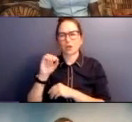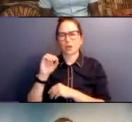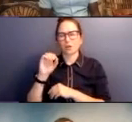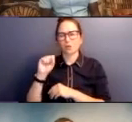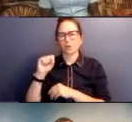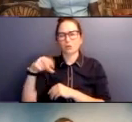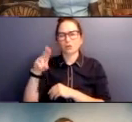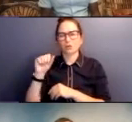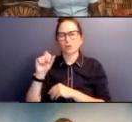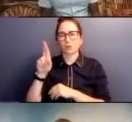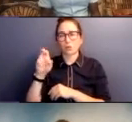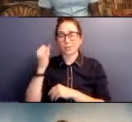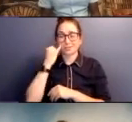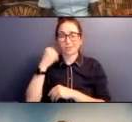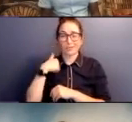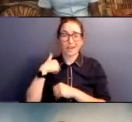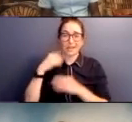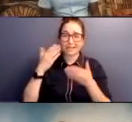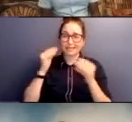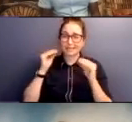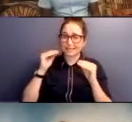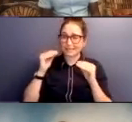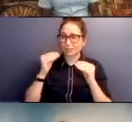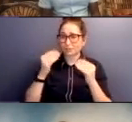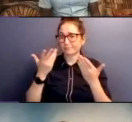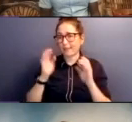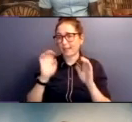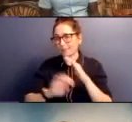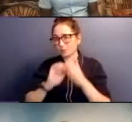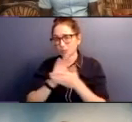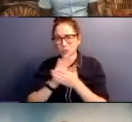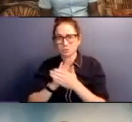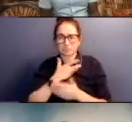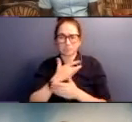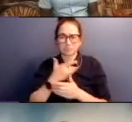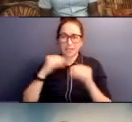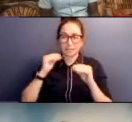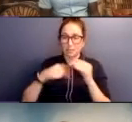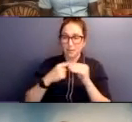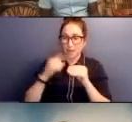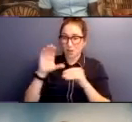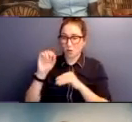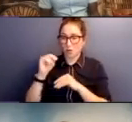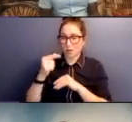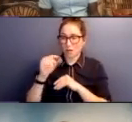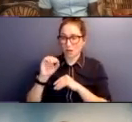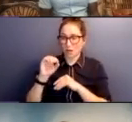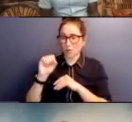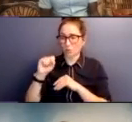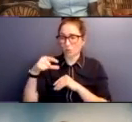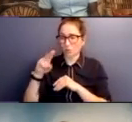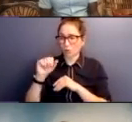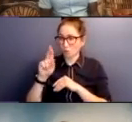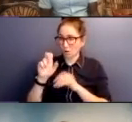I'm just a general content teacher in elementary and I'm teaching about Congo Square, is there a chance for me to integrate